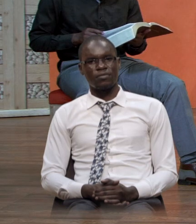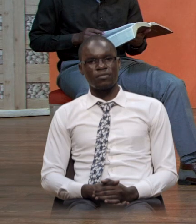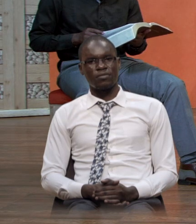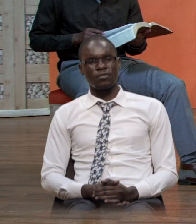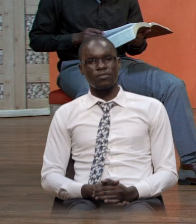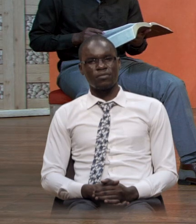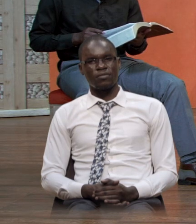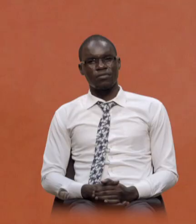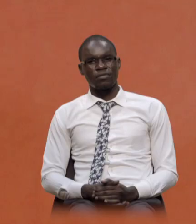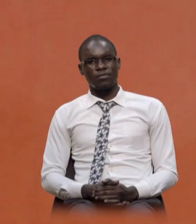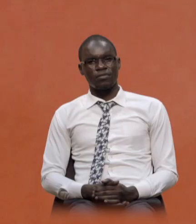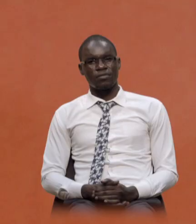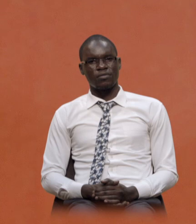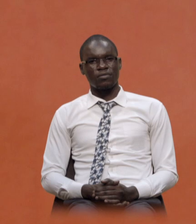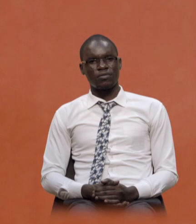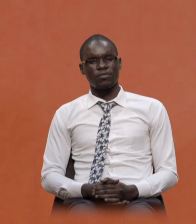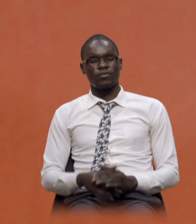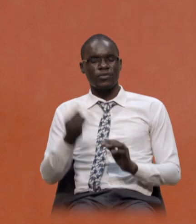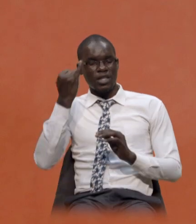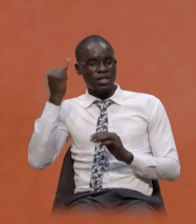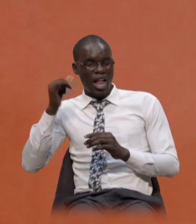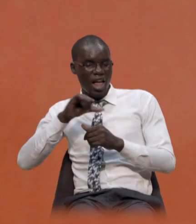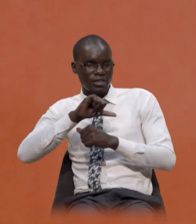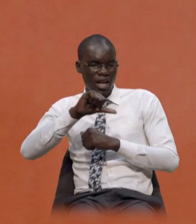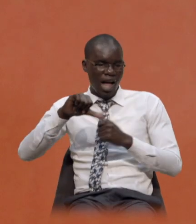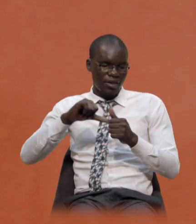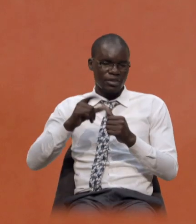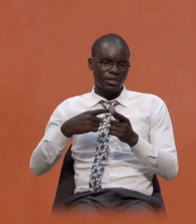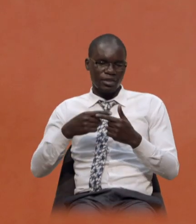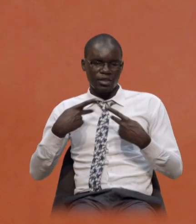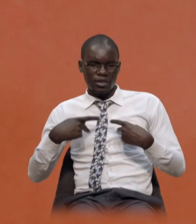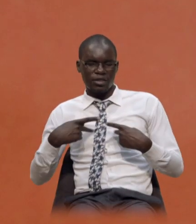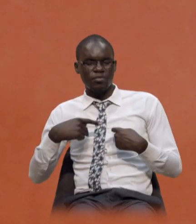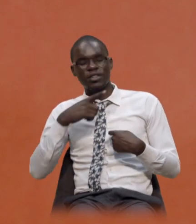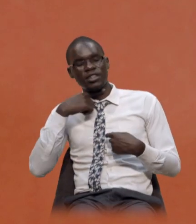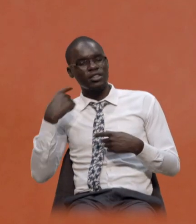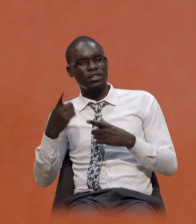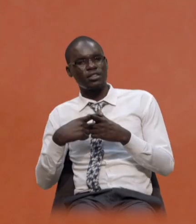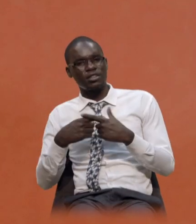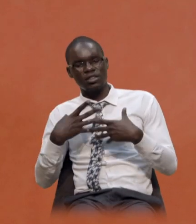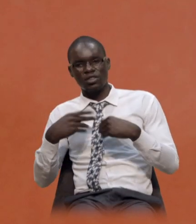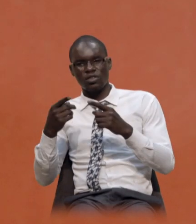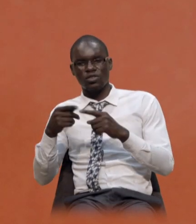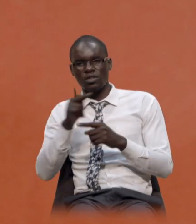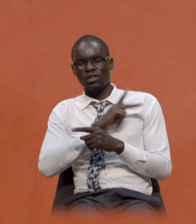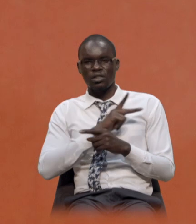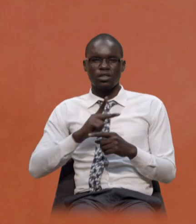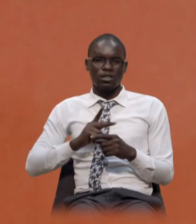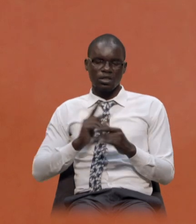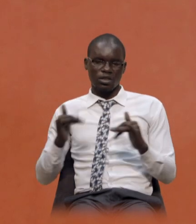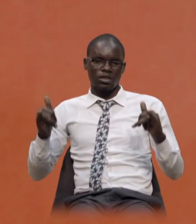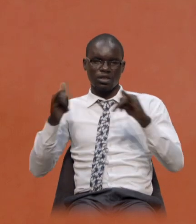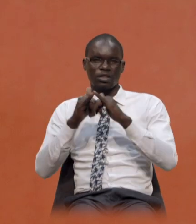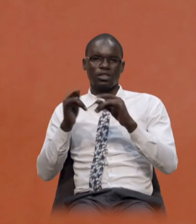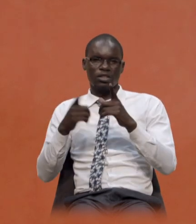The Israelites were surrounded, many people were killed, and then after he saw that they're on the losing end, he went to the king's harem and